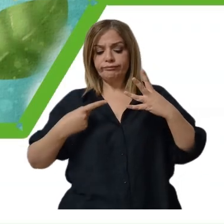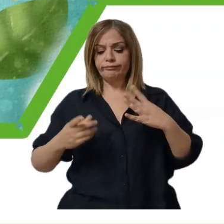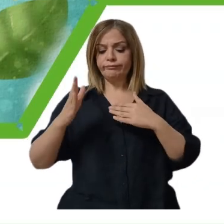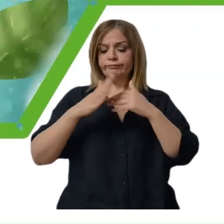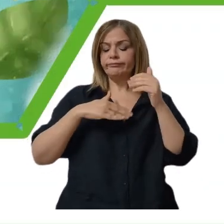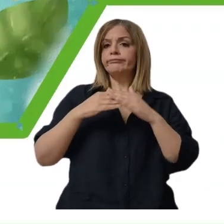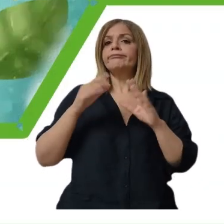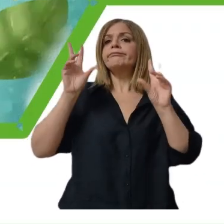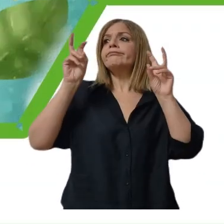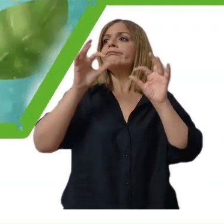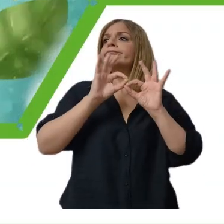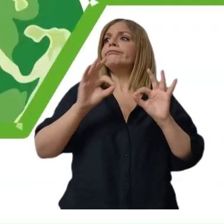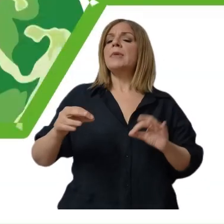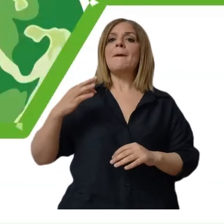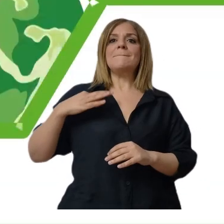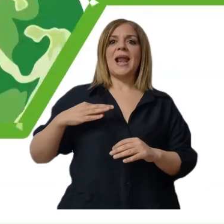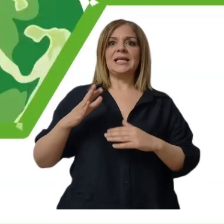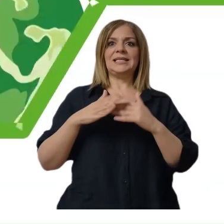skills concepts.